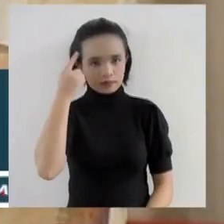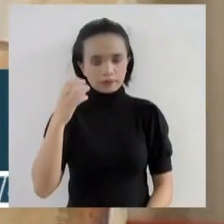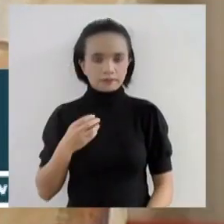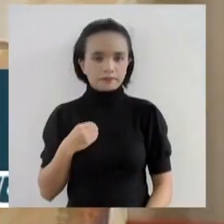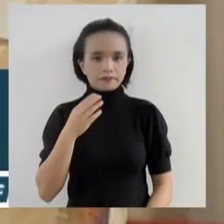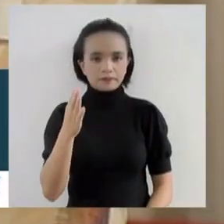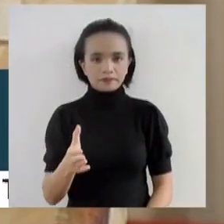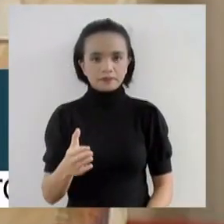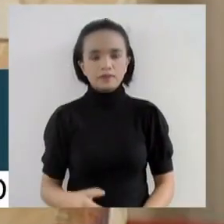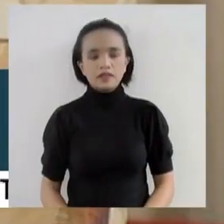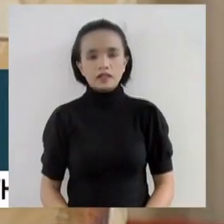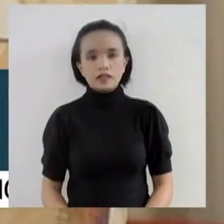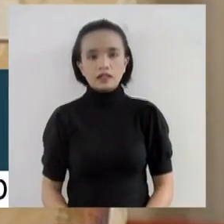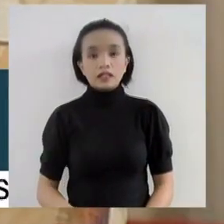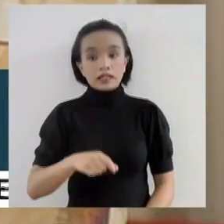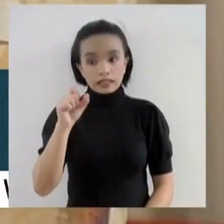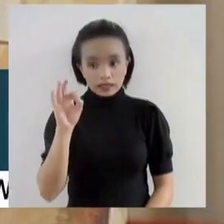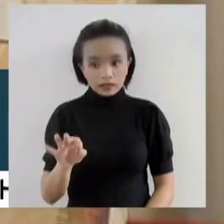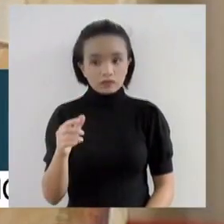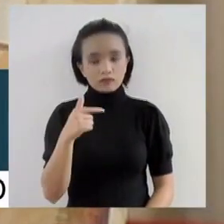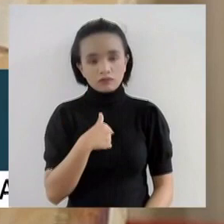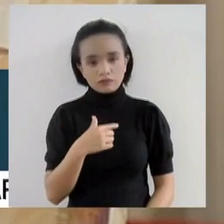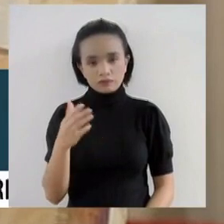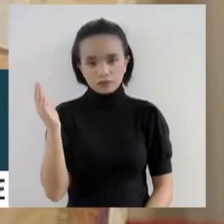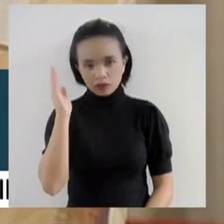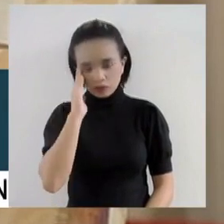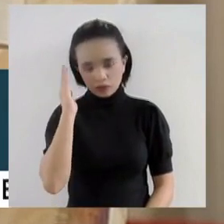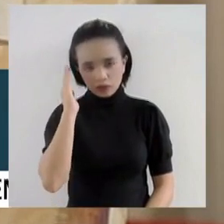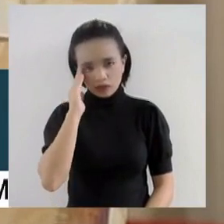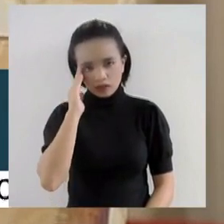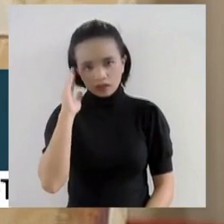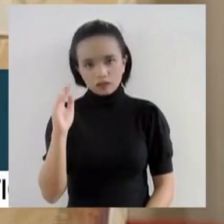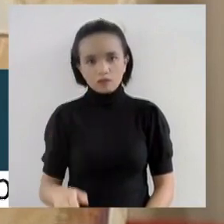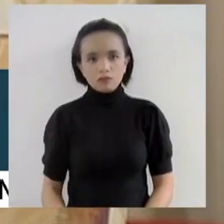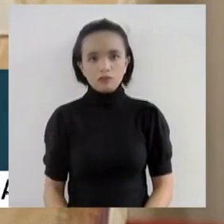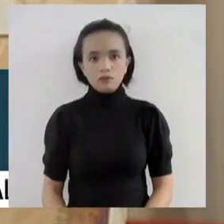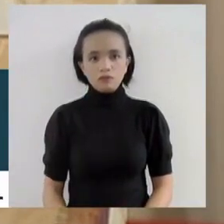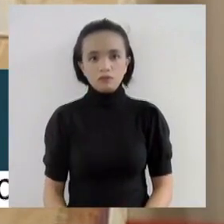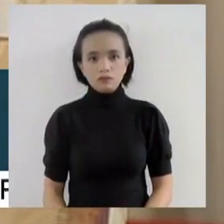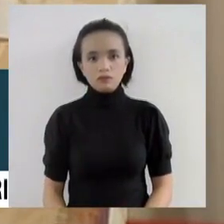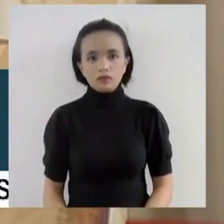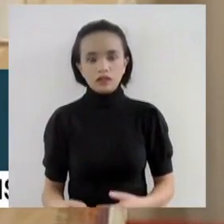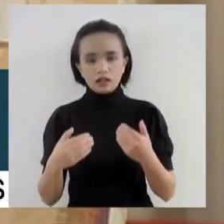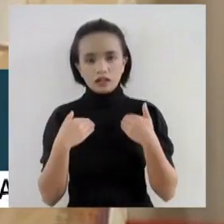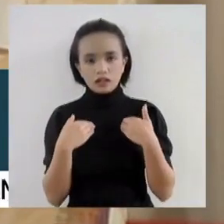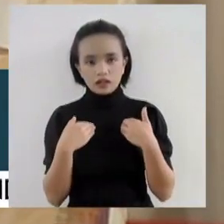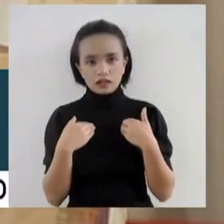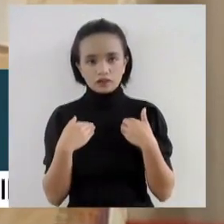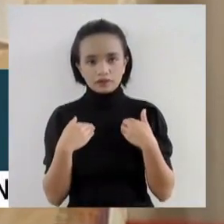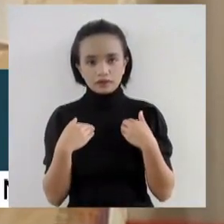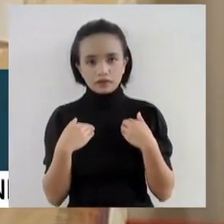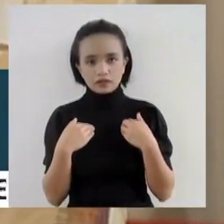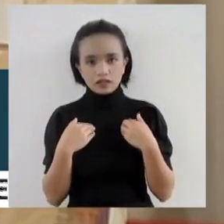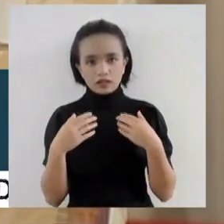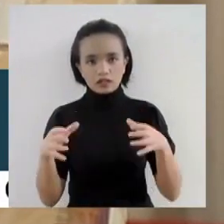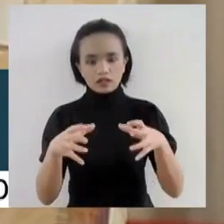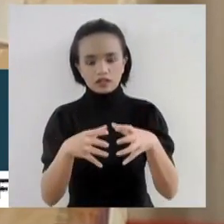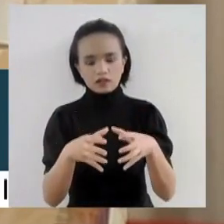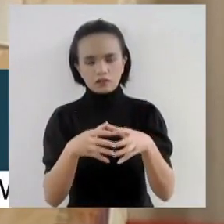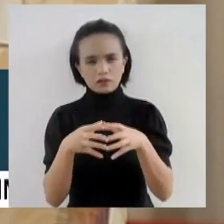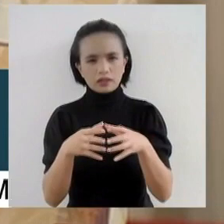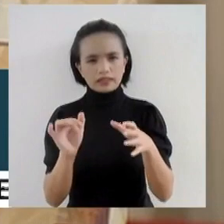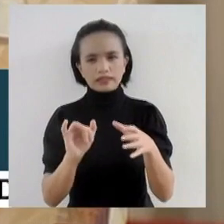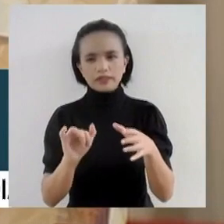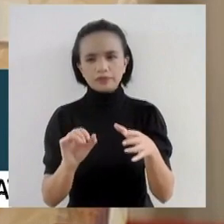Once I know that the value chain has already been put together, never mind that it is functioning